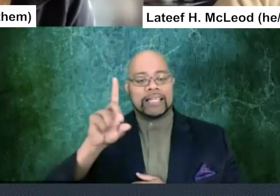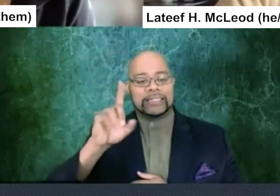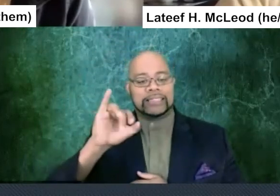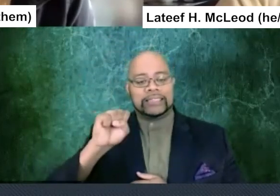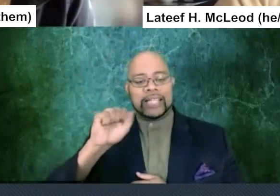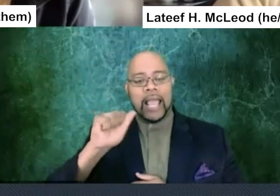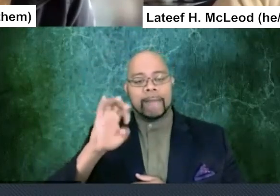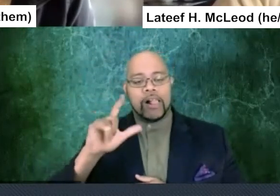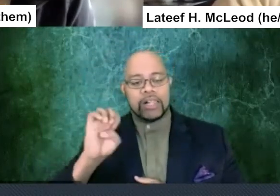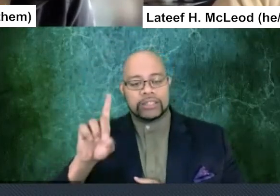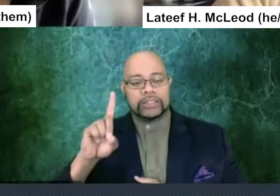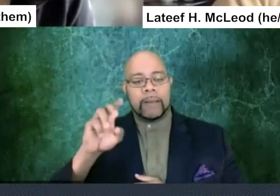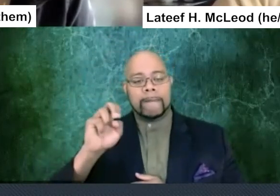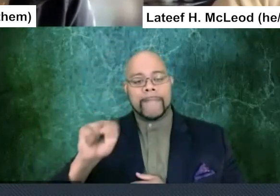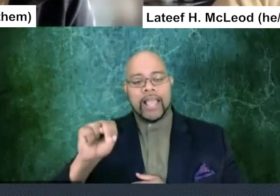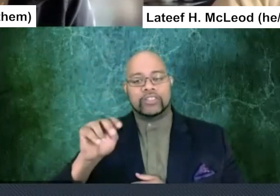www.blackdisabledmentalk.com.